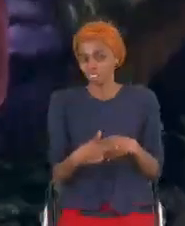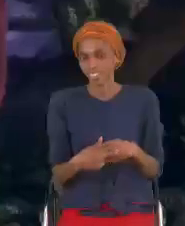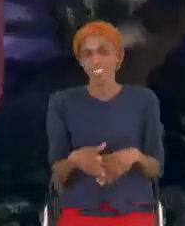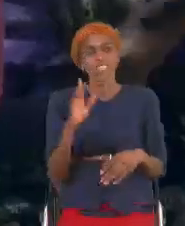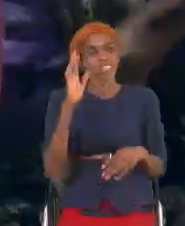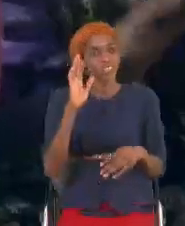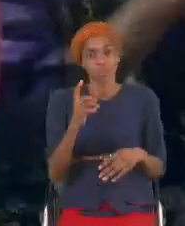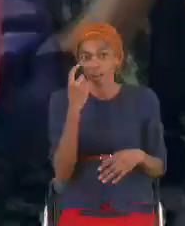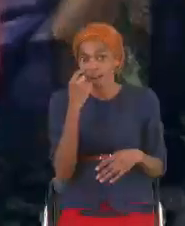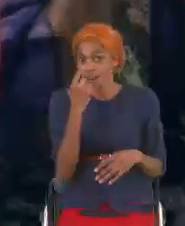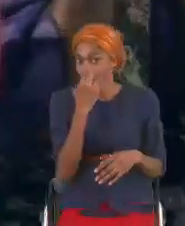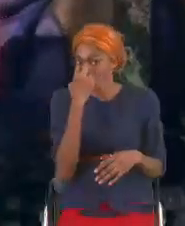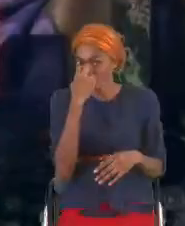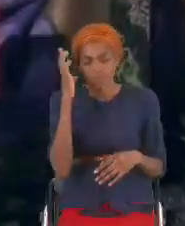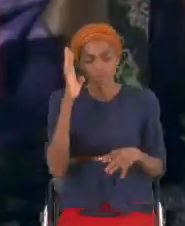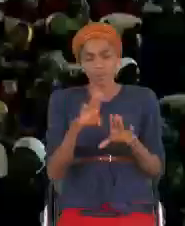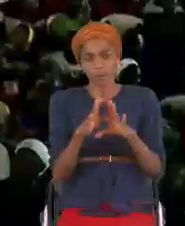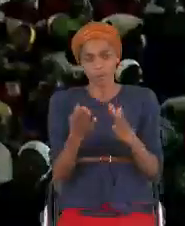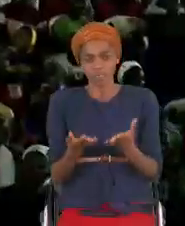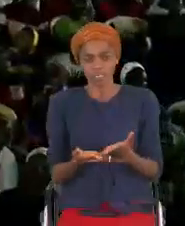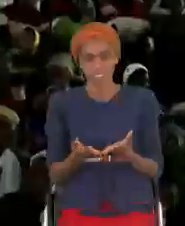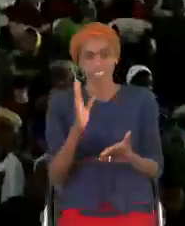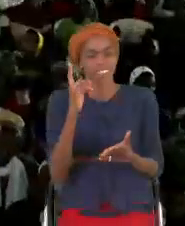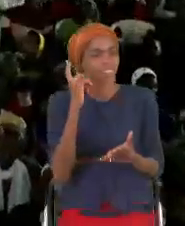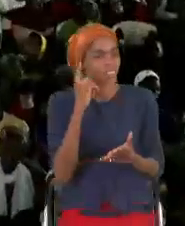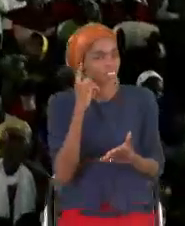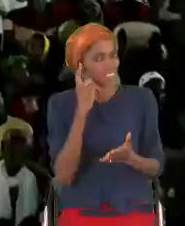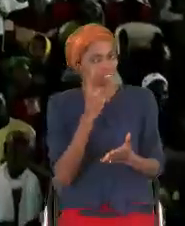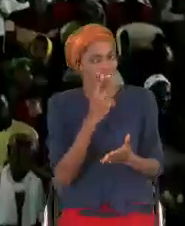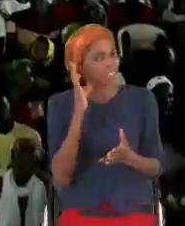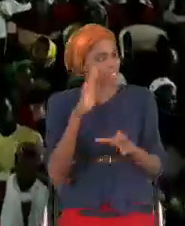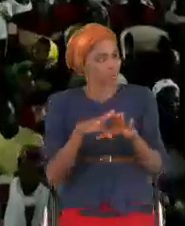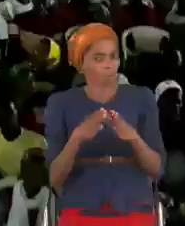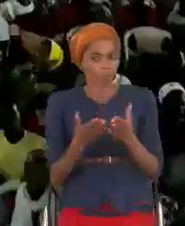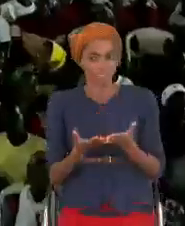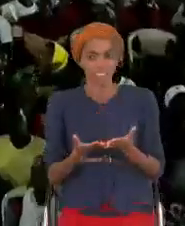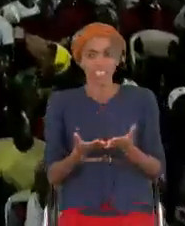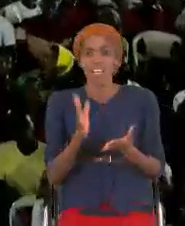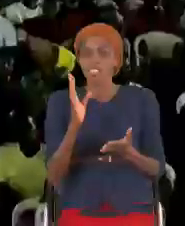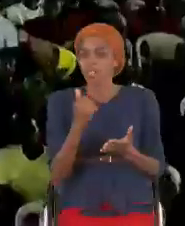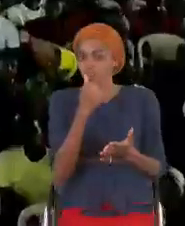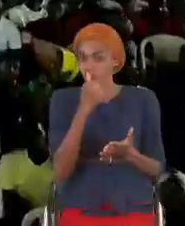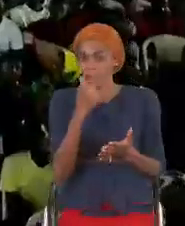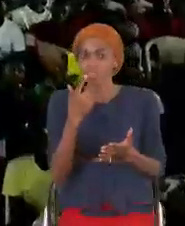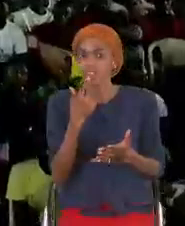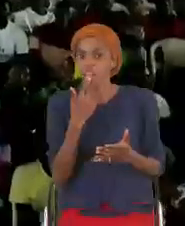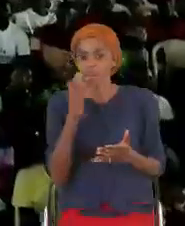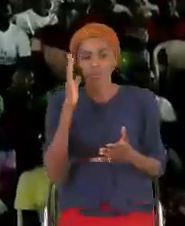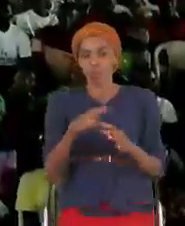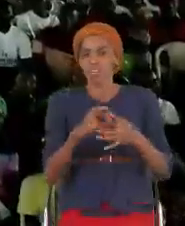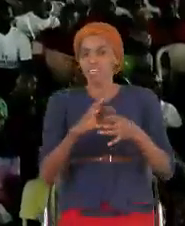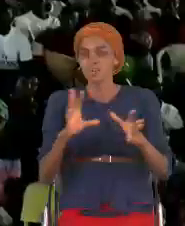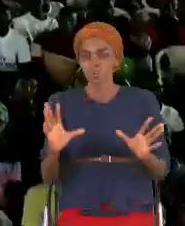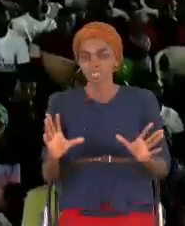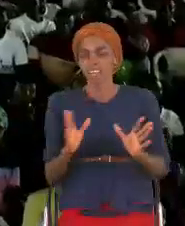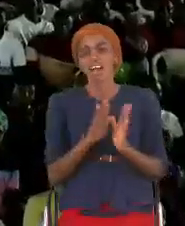blind eyes will open. Your deaf ears will open. Your dumb tongues will be loosed. And